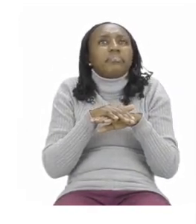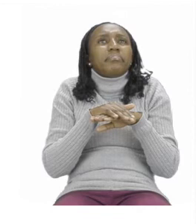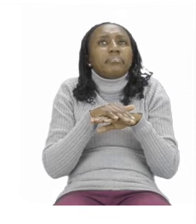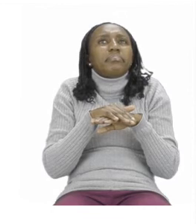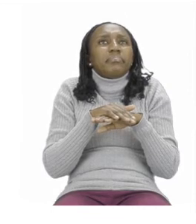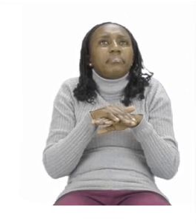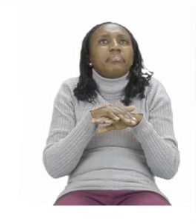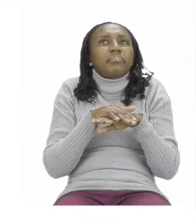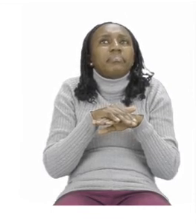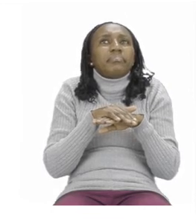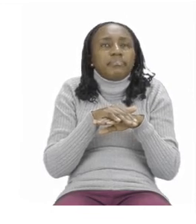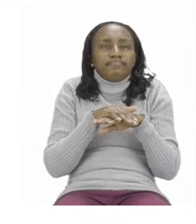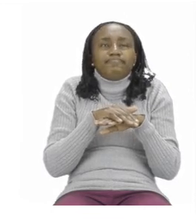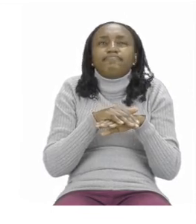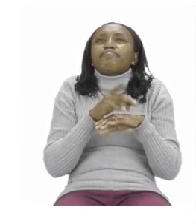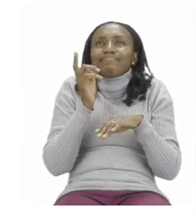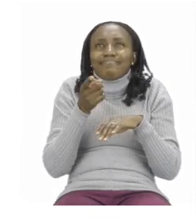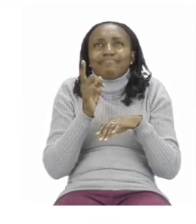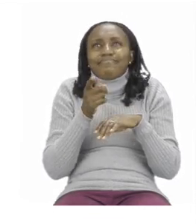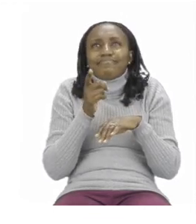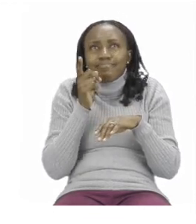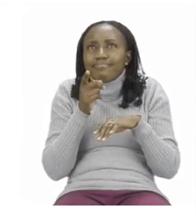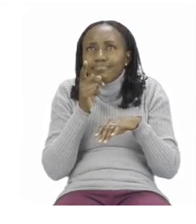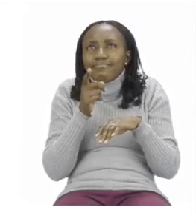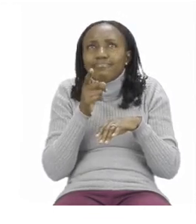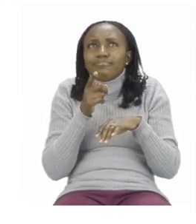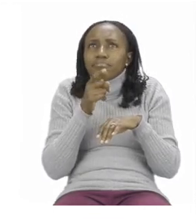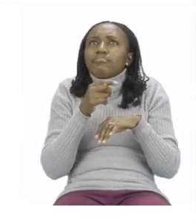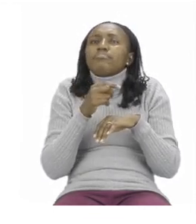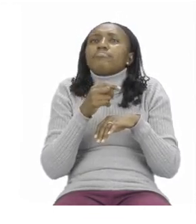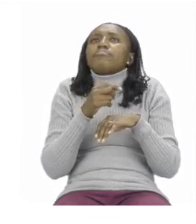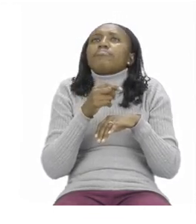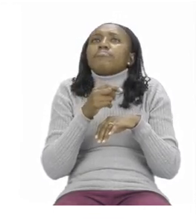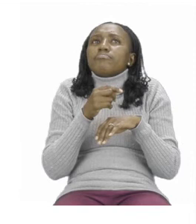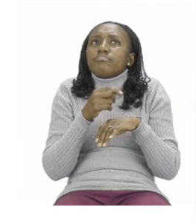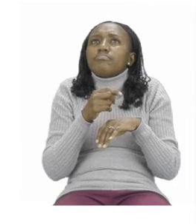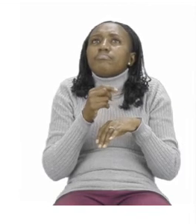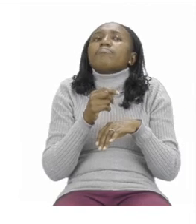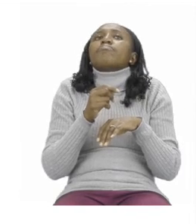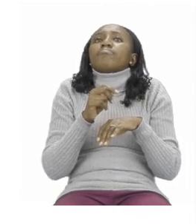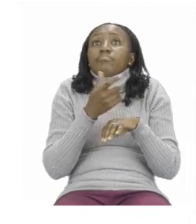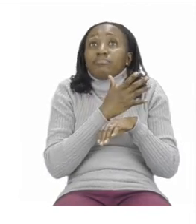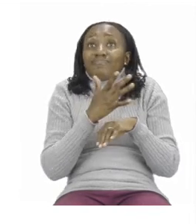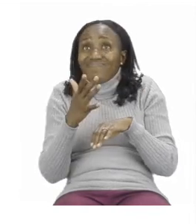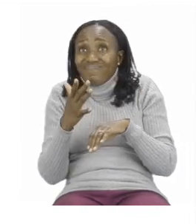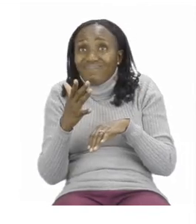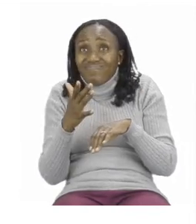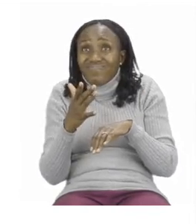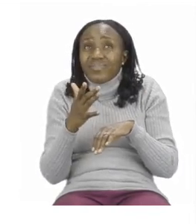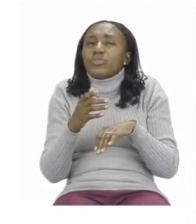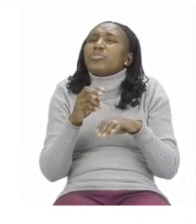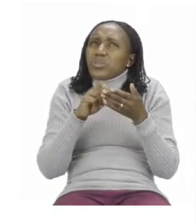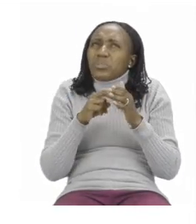tip for you, boys and girls. It is already in the name. So it says it's a